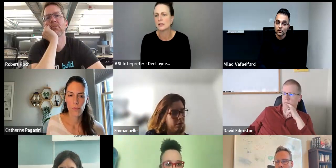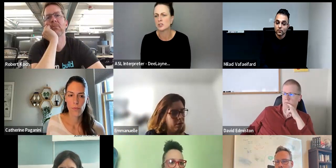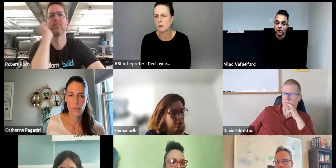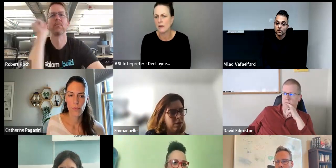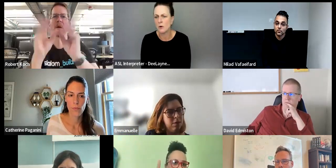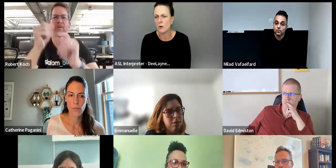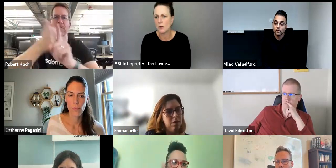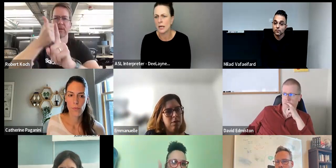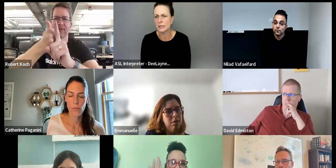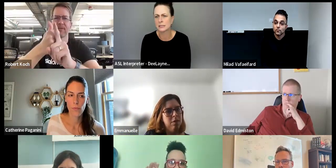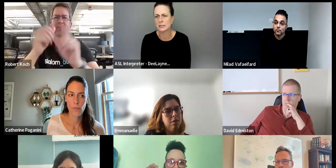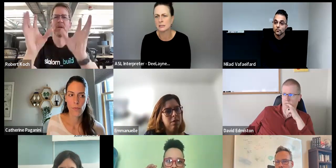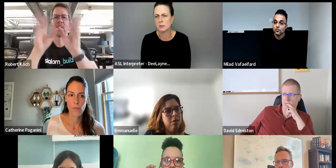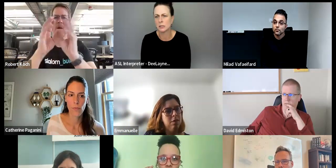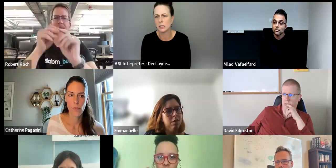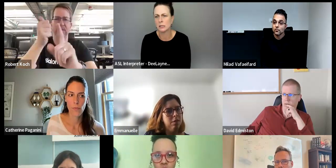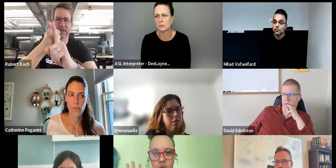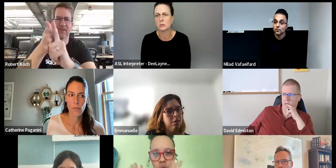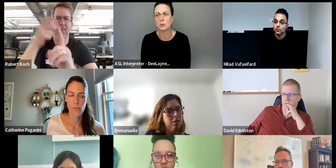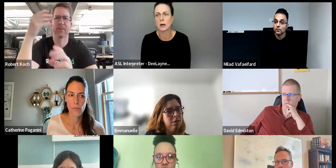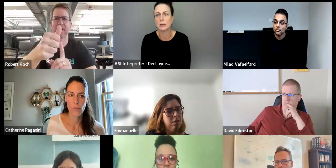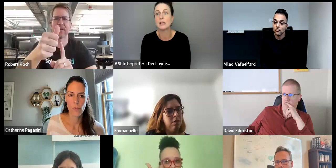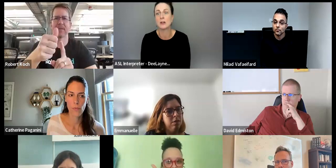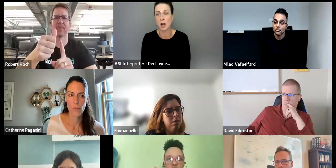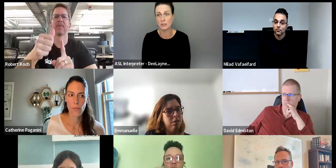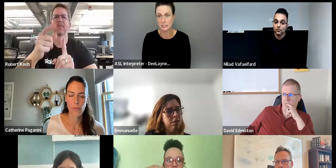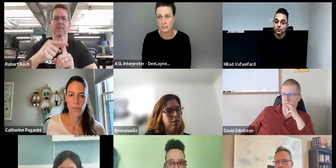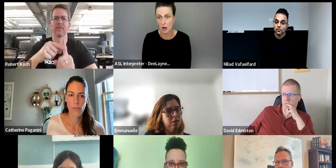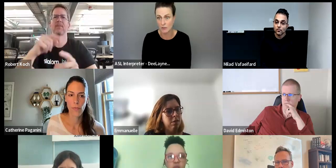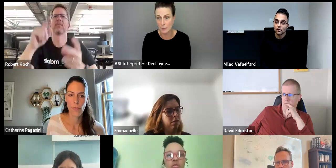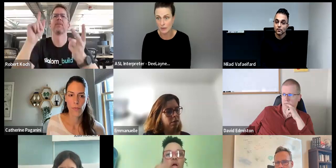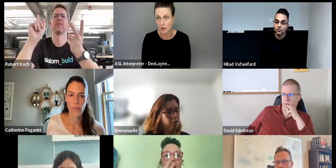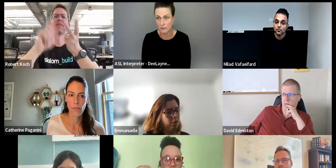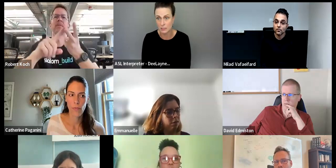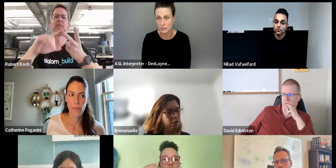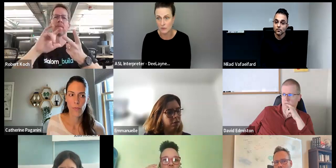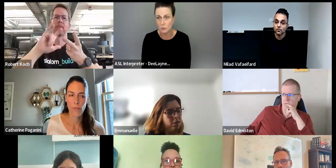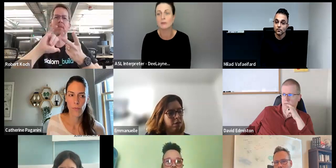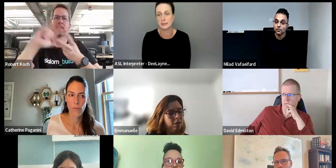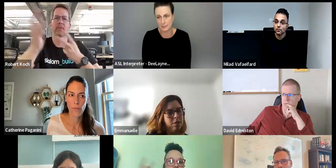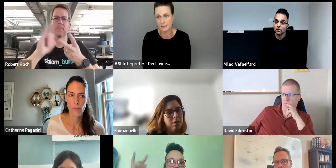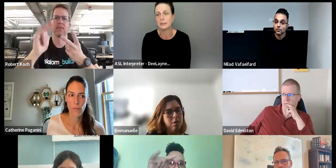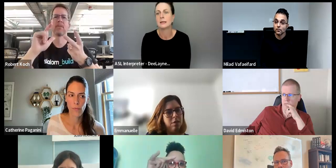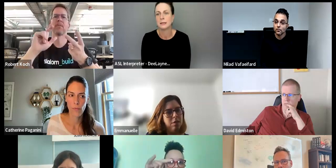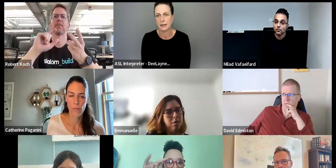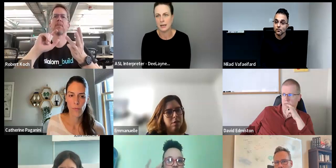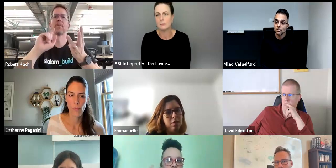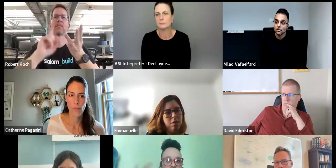and that's travel and accessibility to the KubeCon and the conference itself. They paid the conference itself as well. Yes.